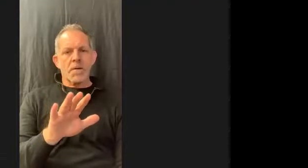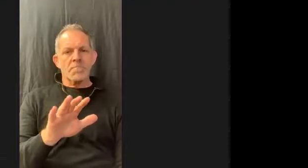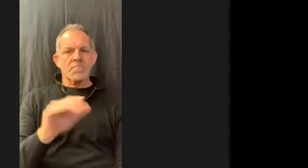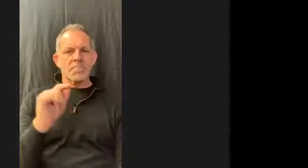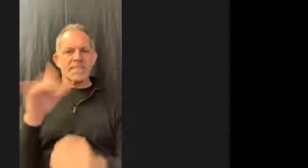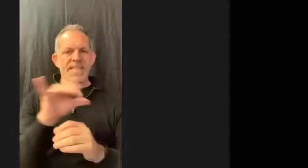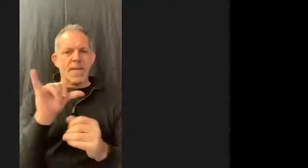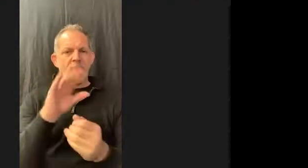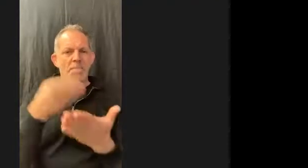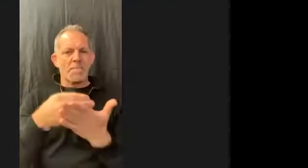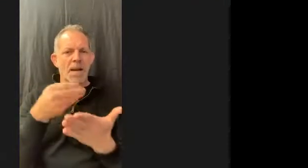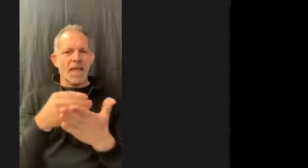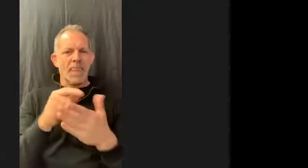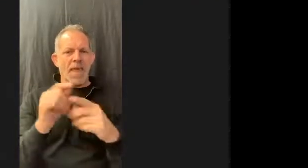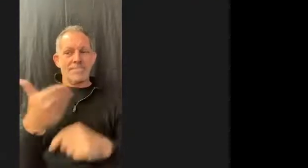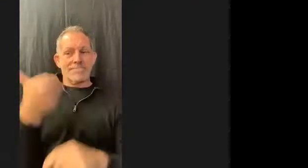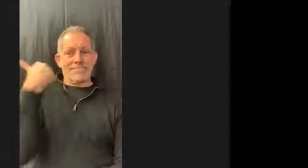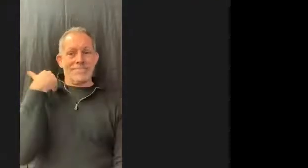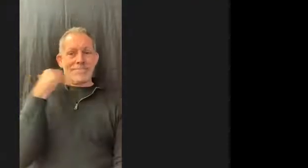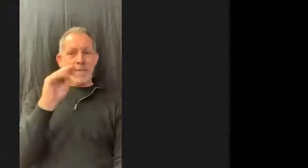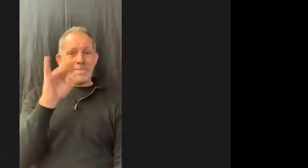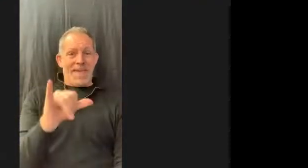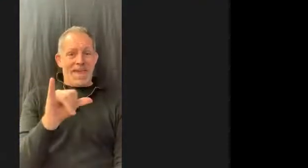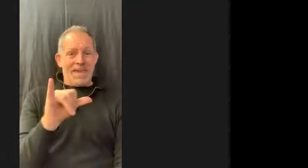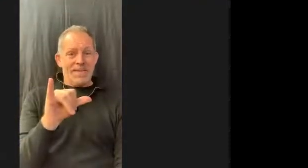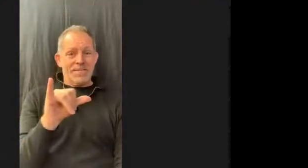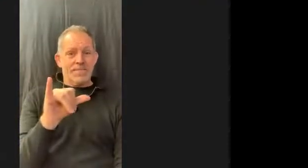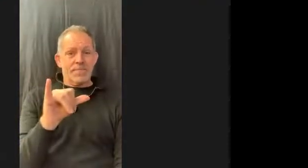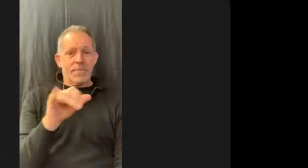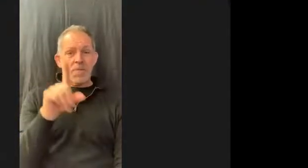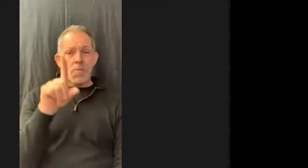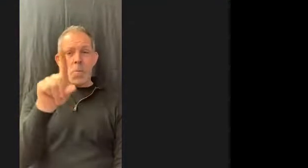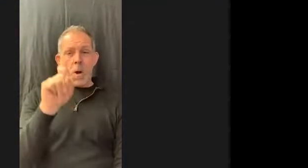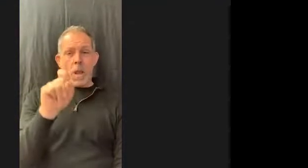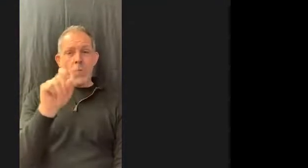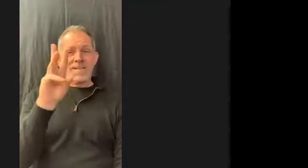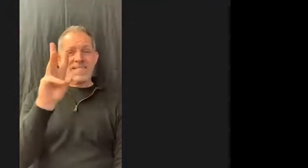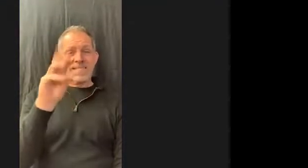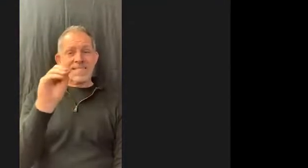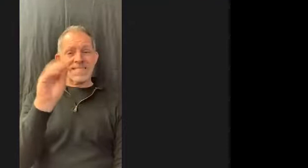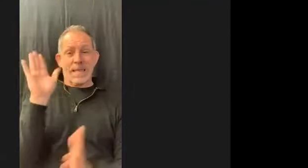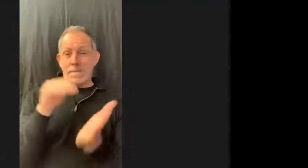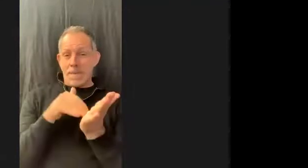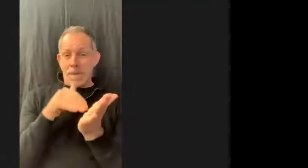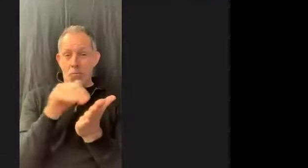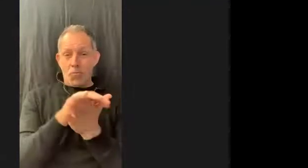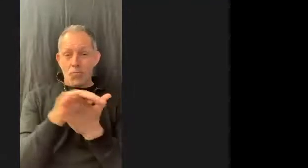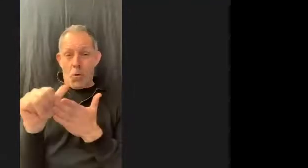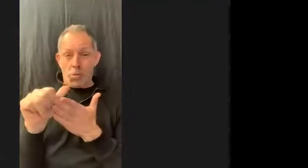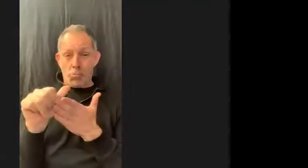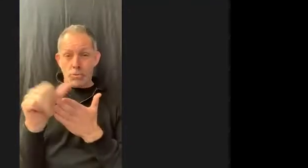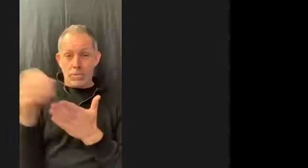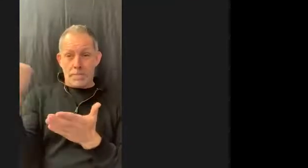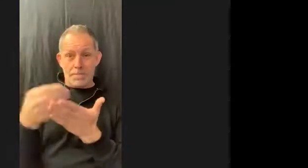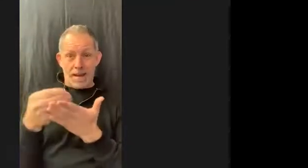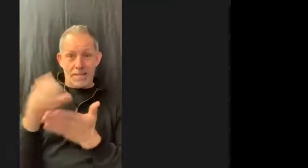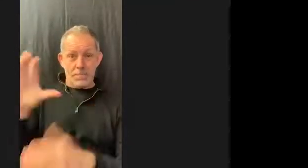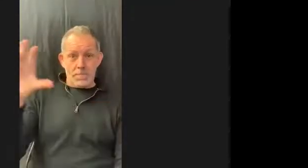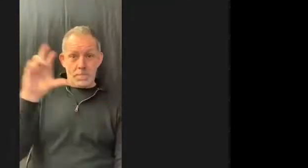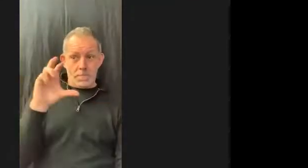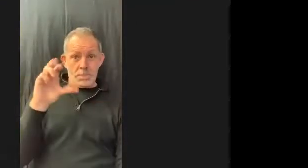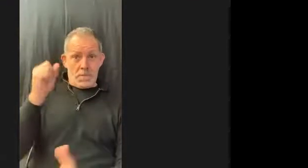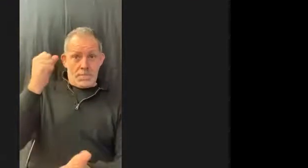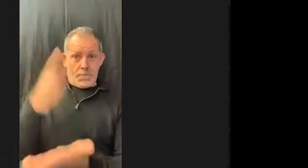total $160 million. The funding proposal approved by the County Council is really going to go towards many of